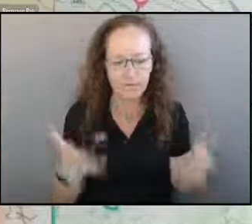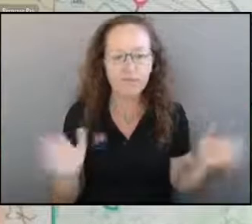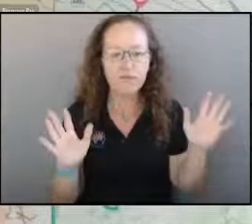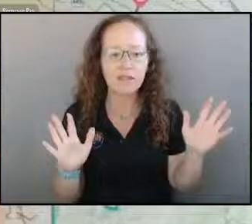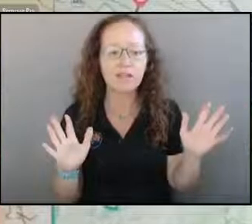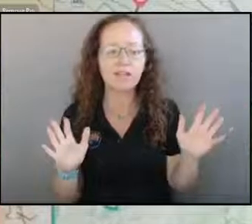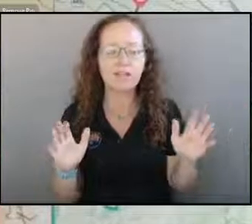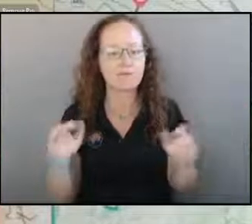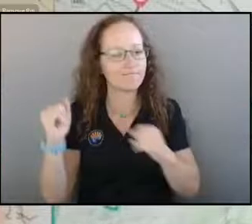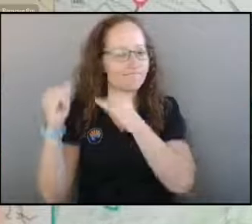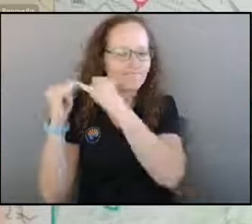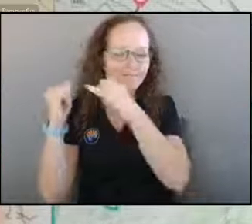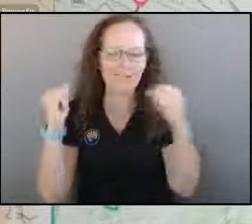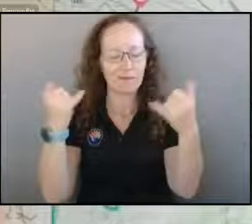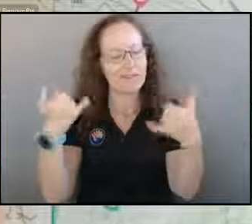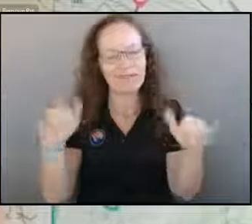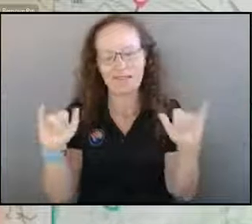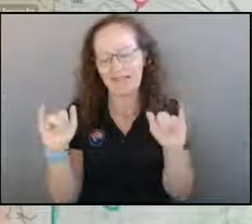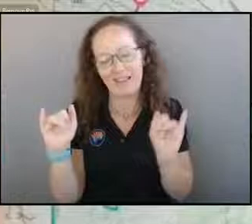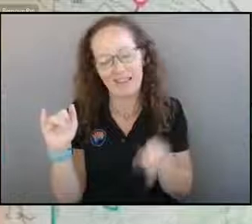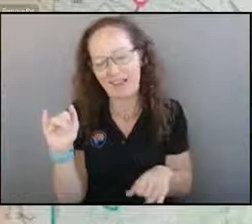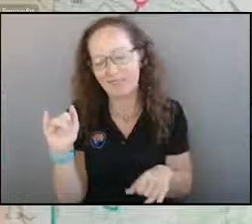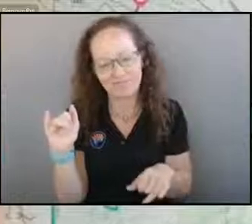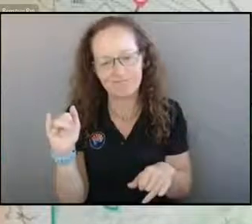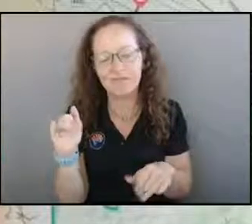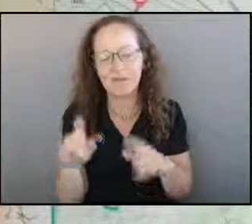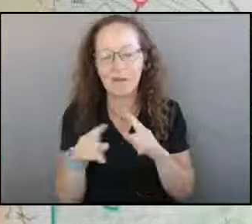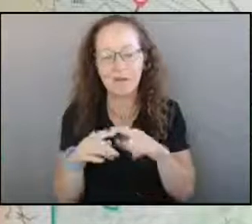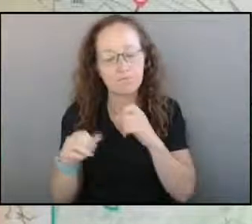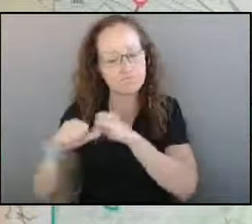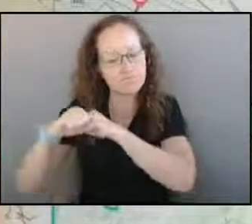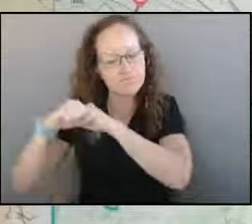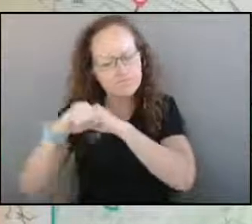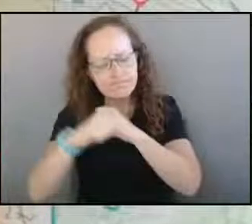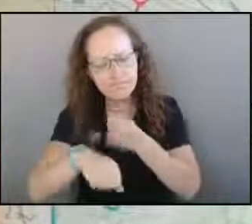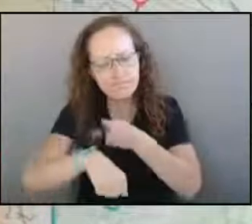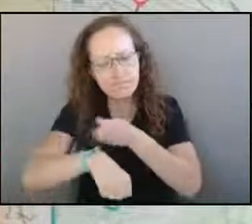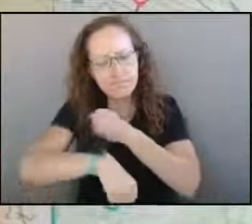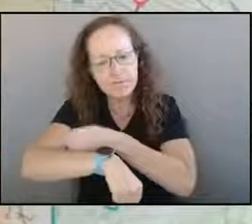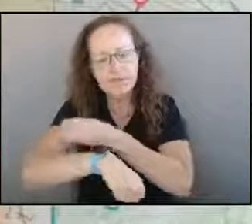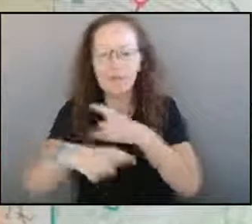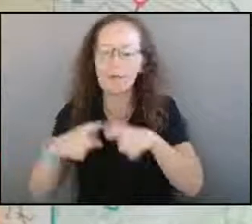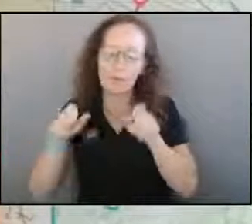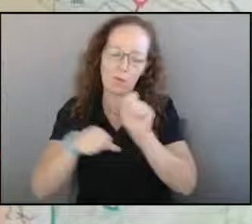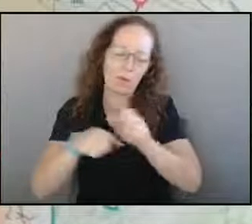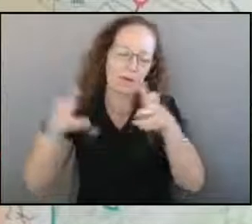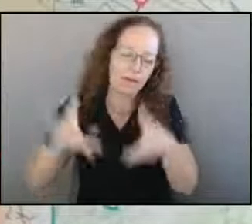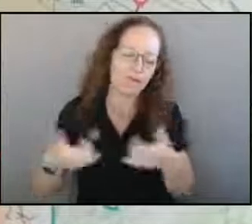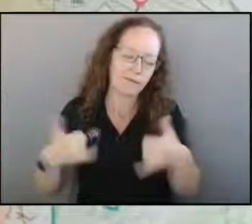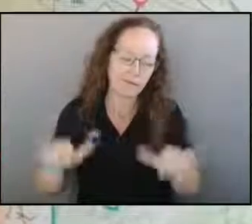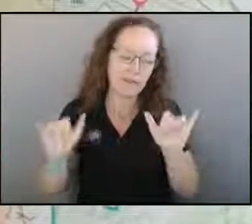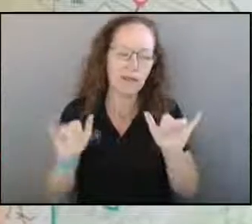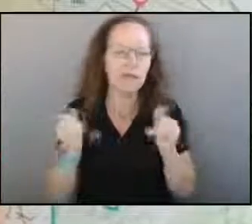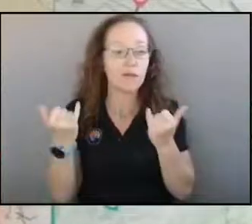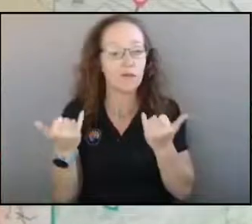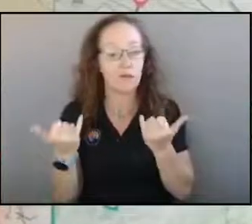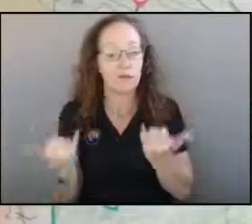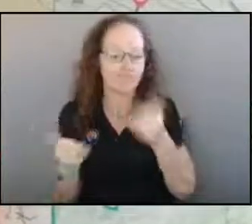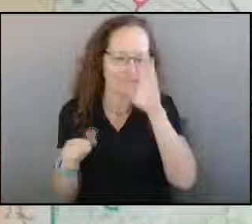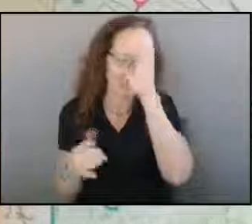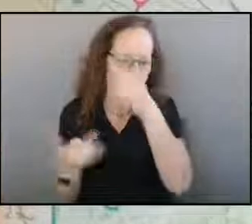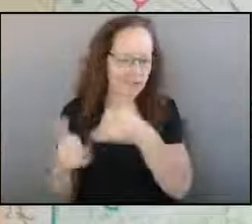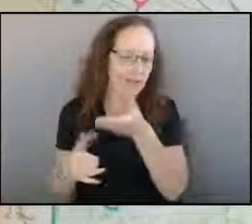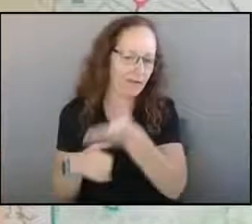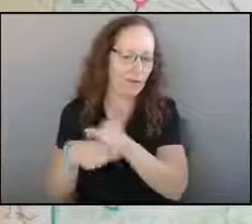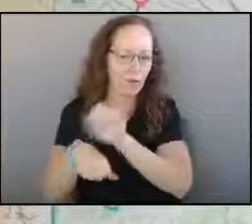still. We are securing, making progress, but there's still work to do, and they're still in there doing that now. Around